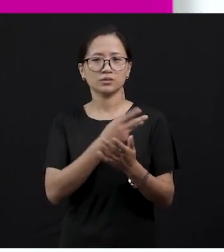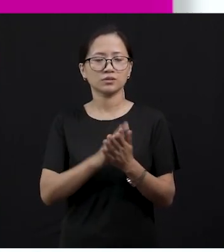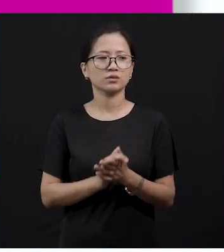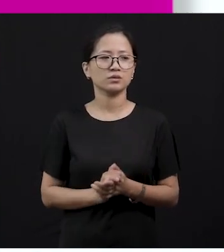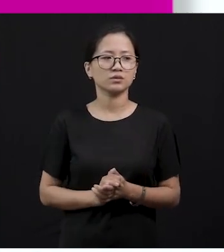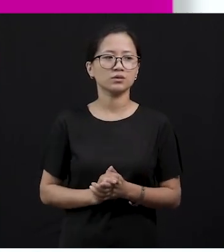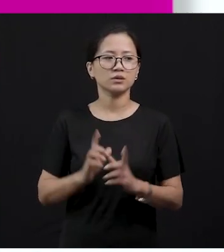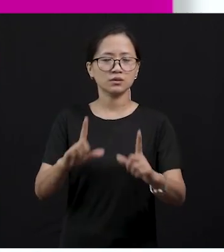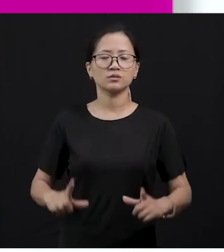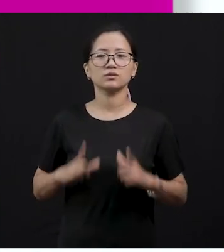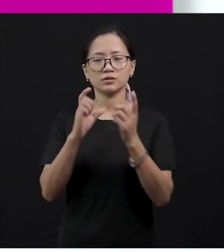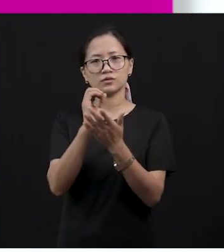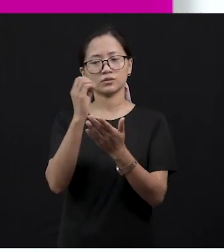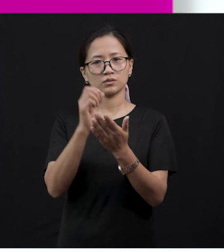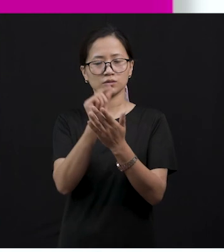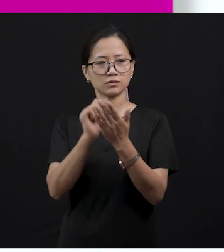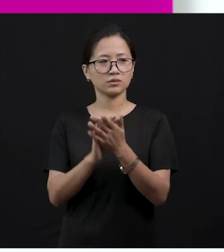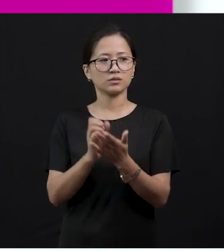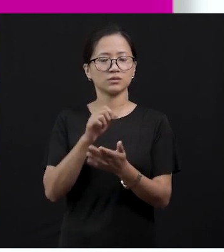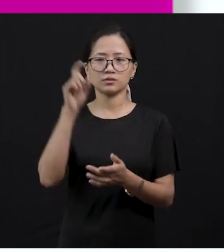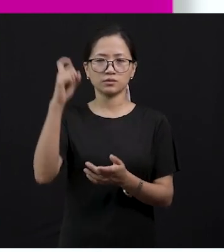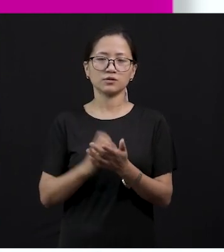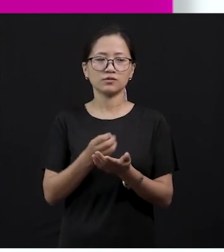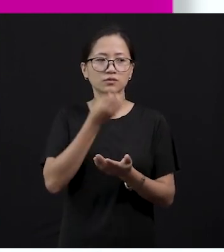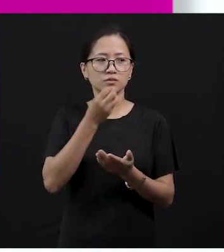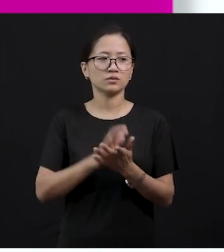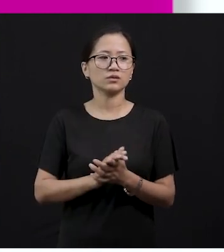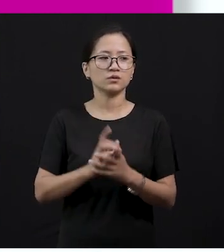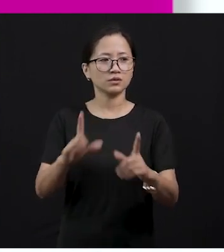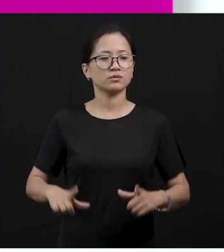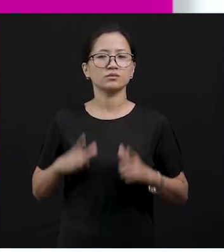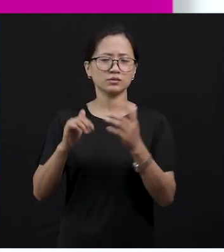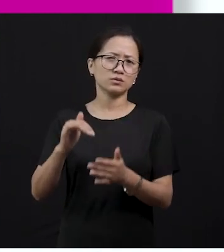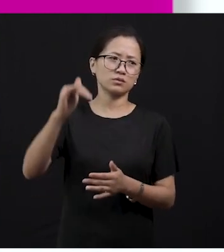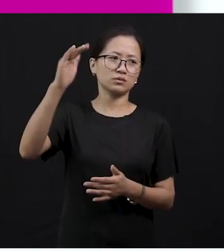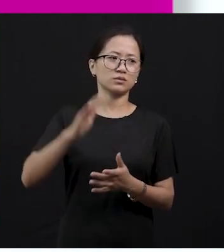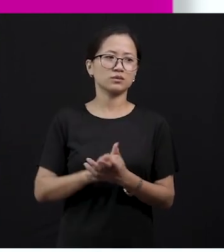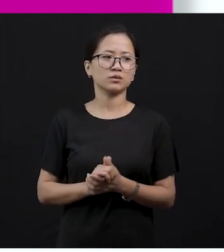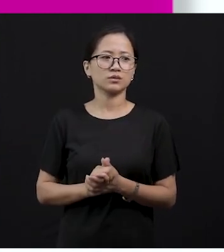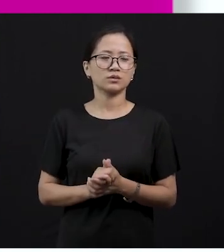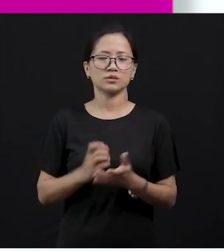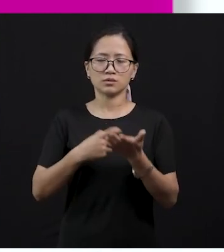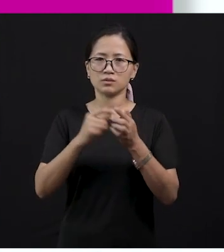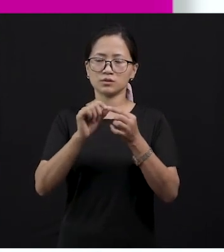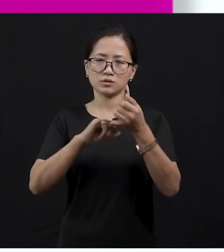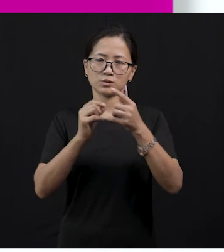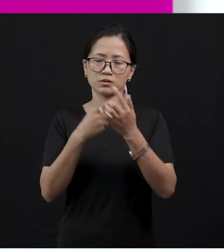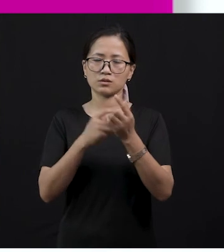studied are, organisms need food, they grow, they